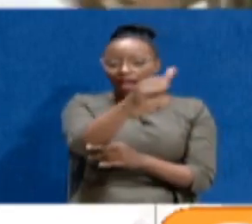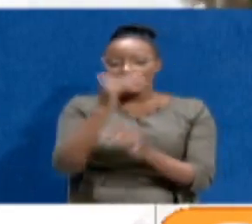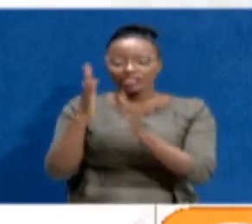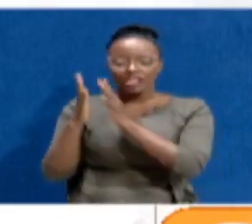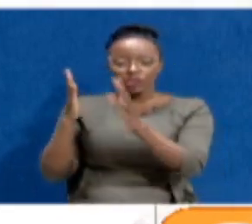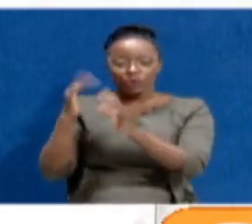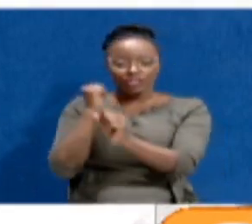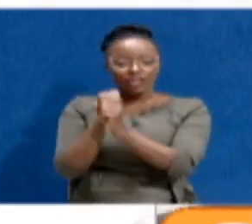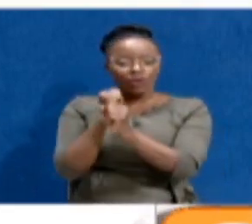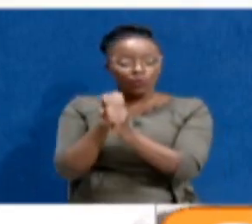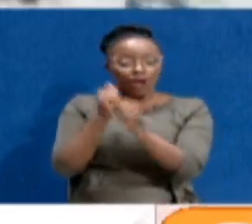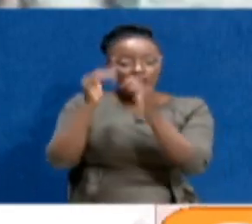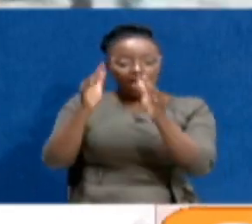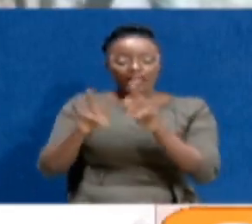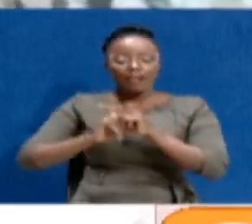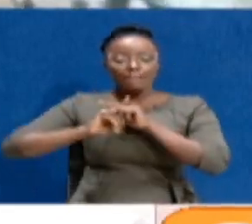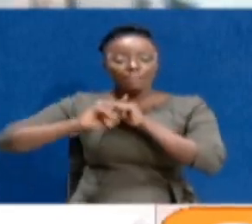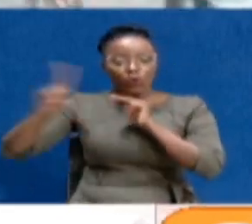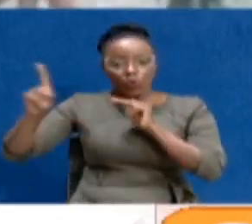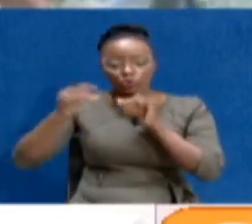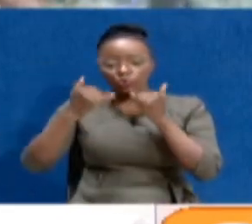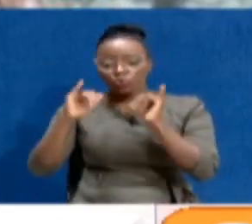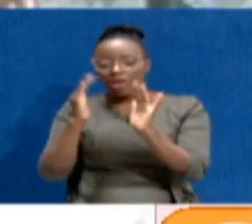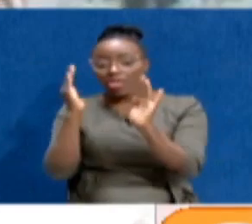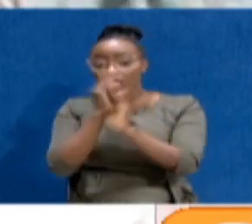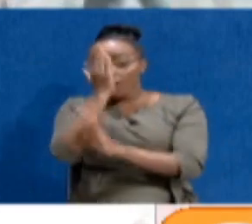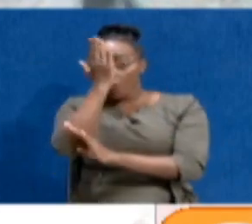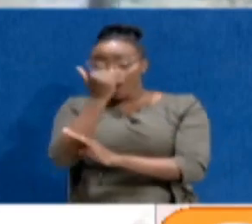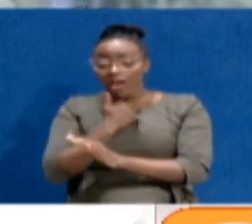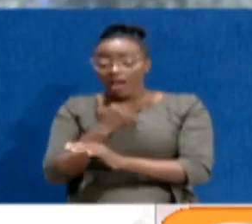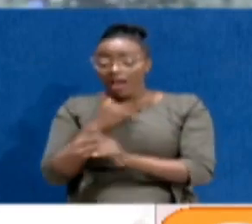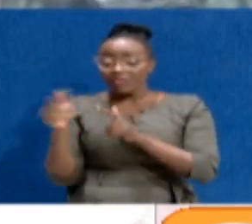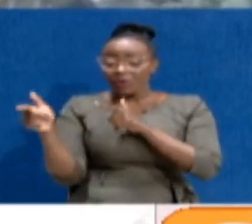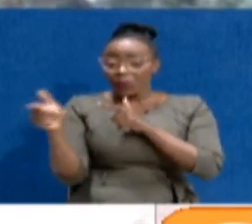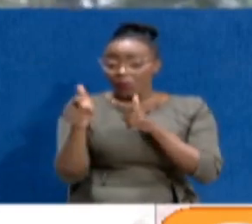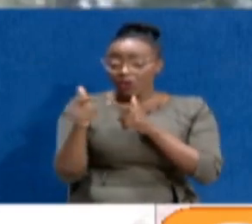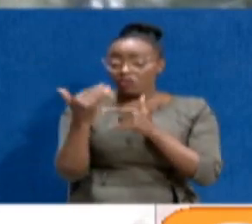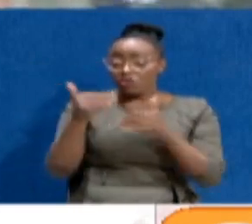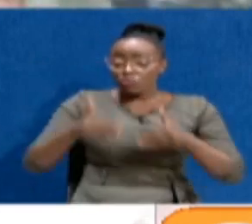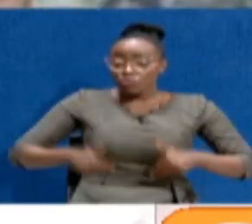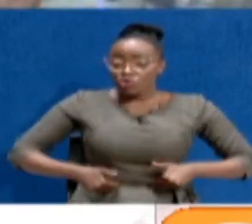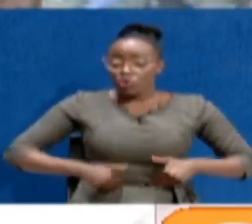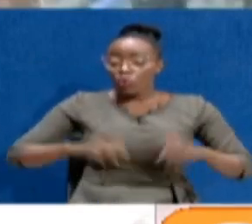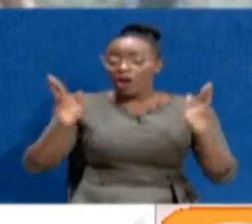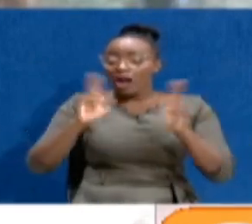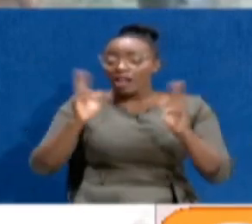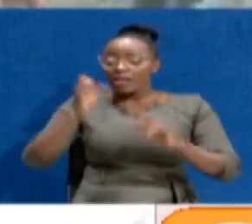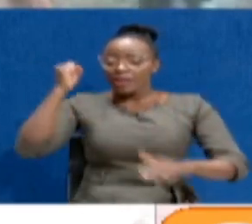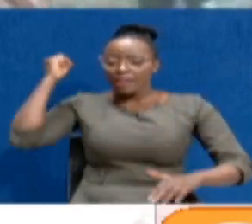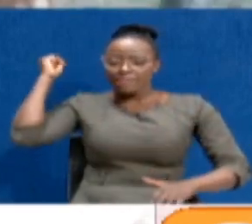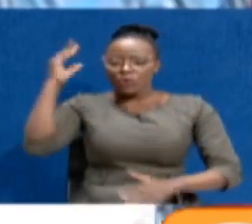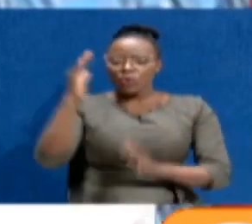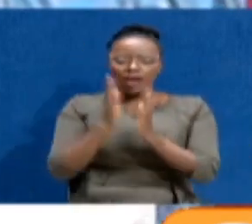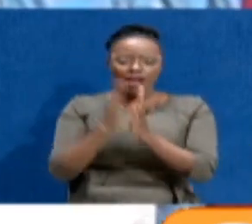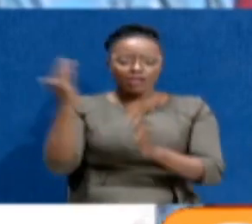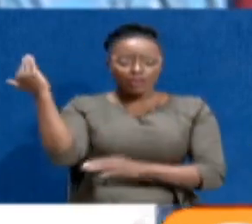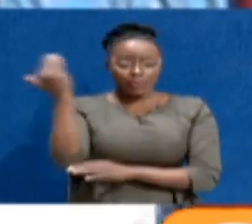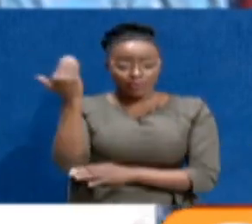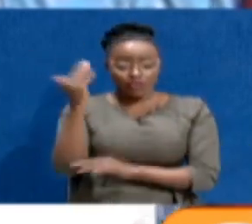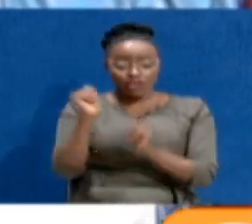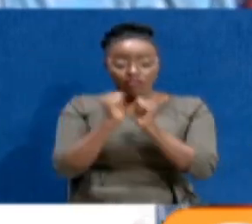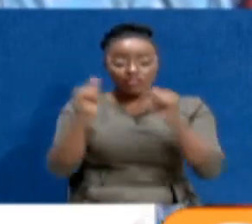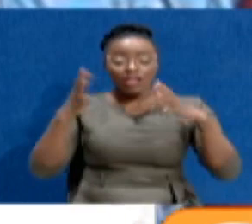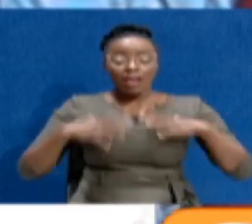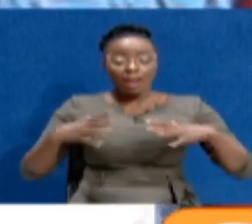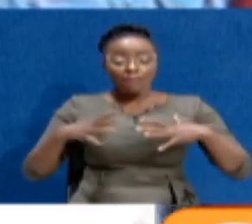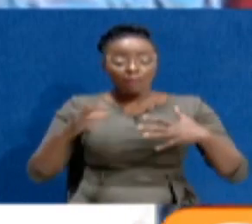several security personnel run for cover after they came under heavy attack from young men armed with bows, arrows, and spears.